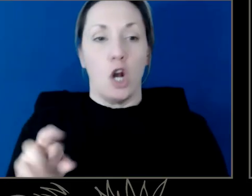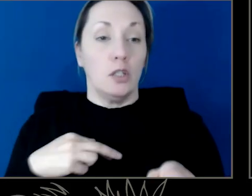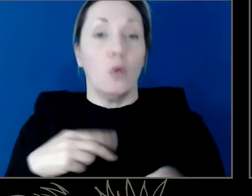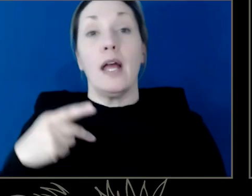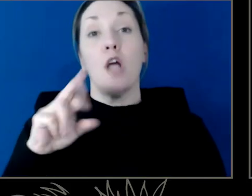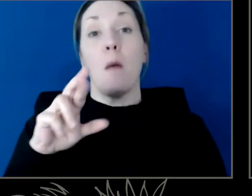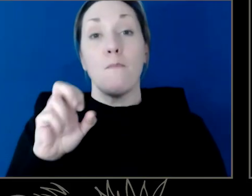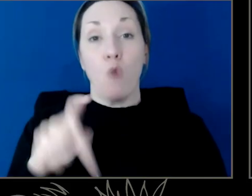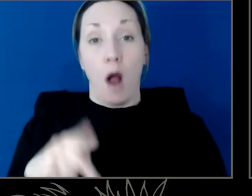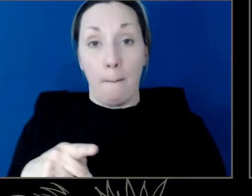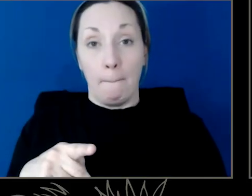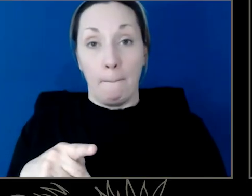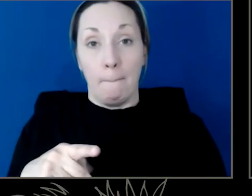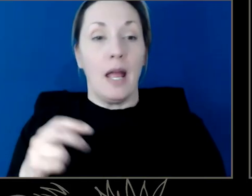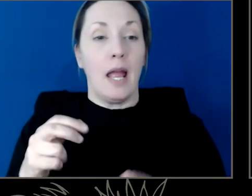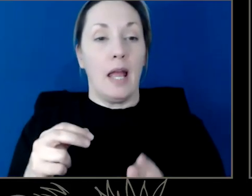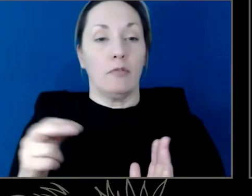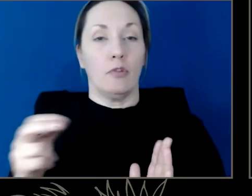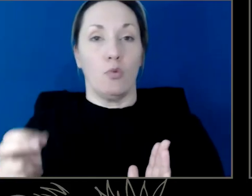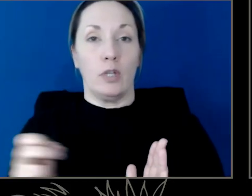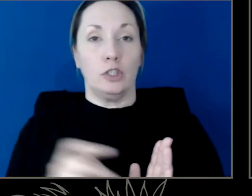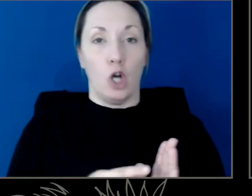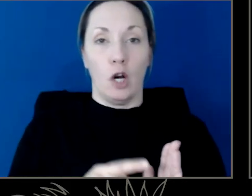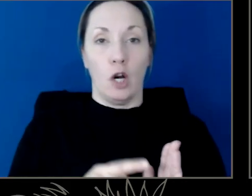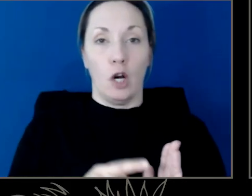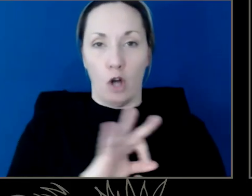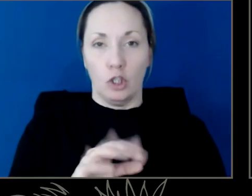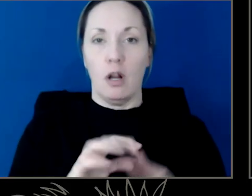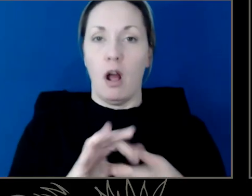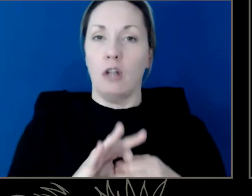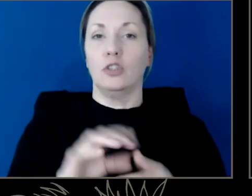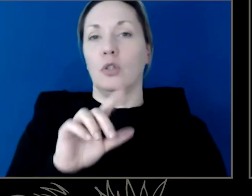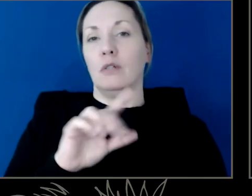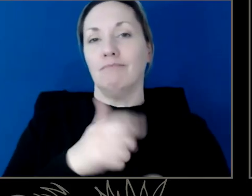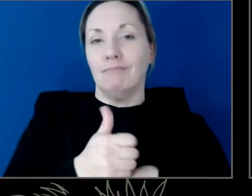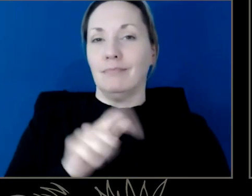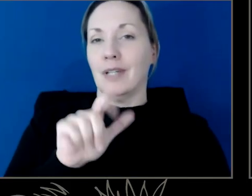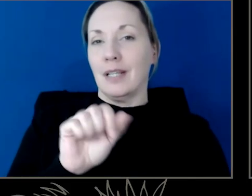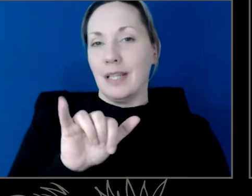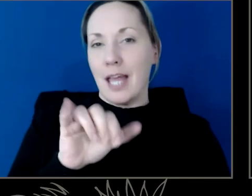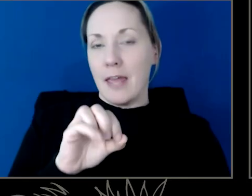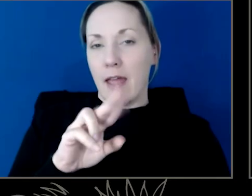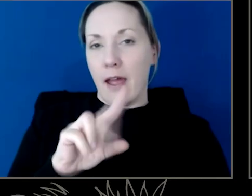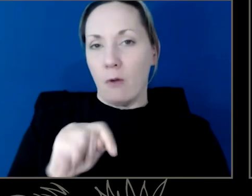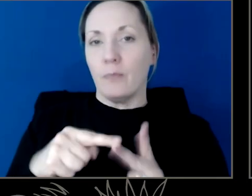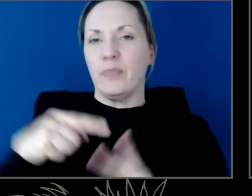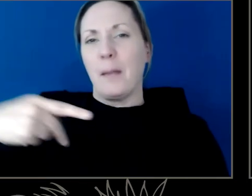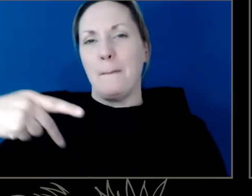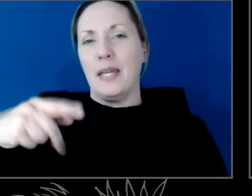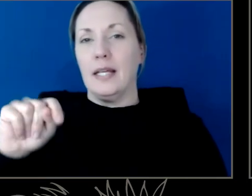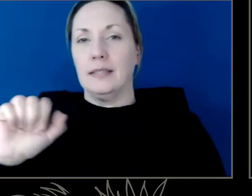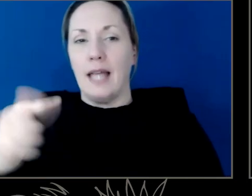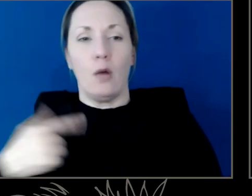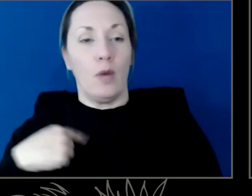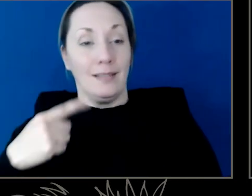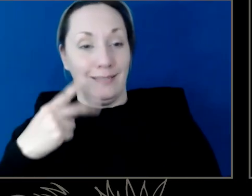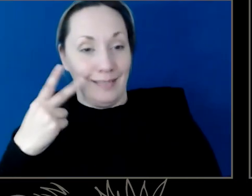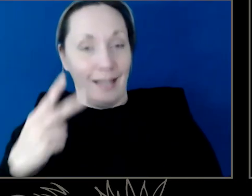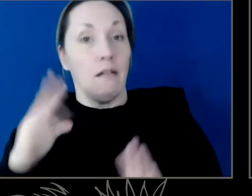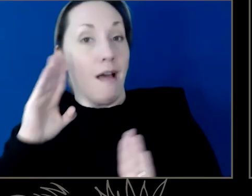return function here, under our layout and our p tags, our paragraph, we now have hello, and then in curly